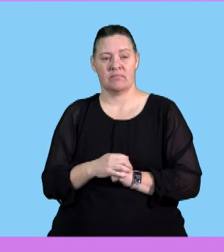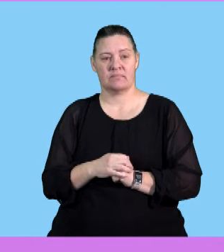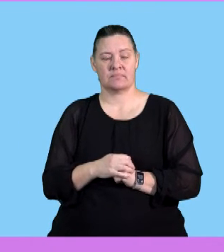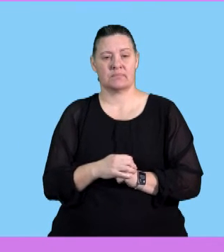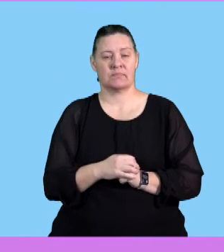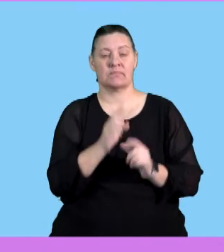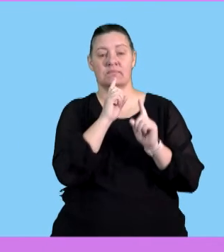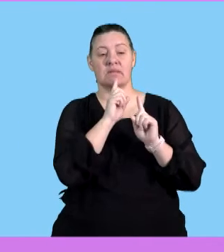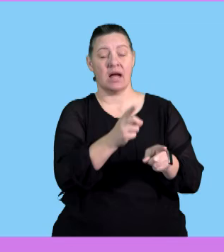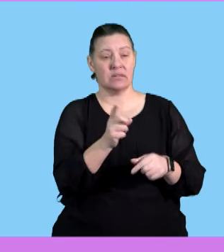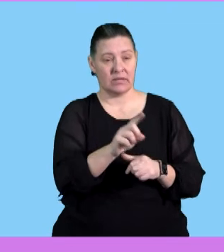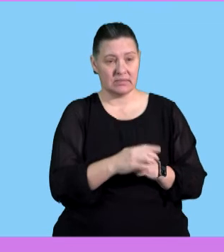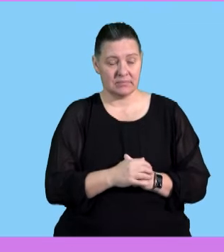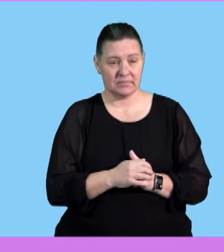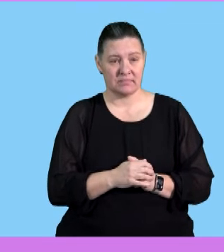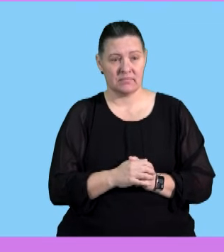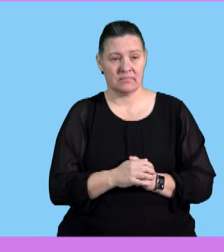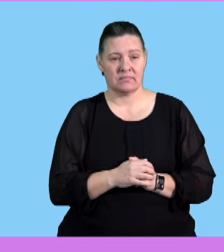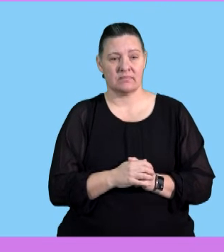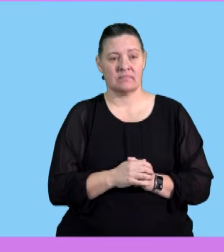95 divided by 6, it will give